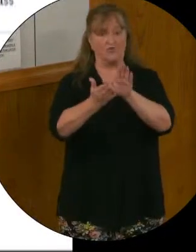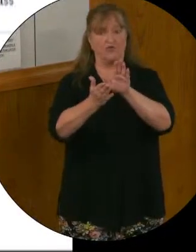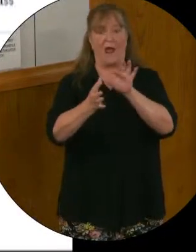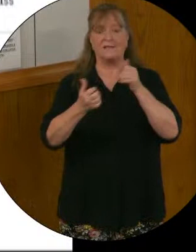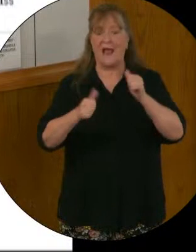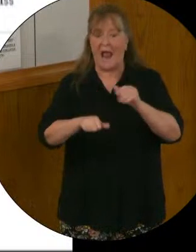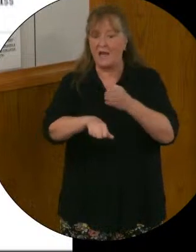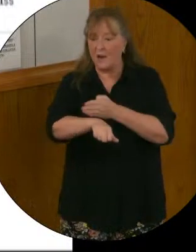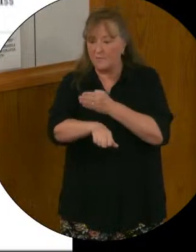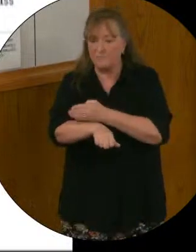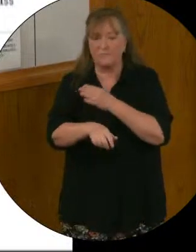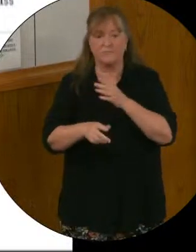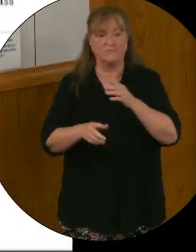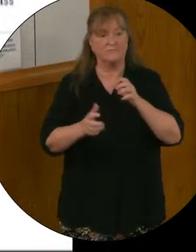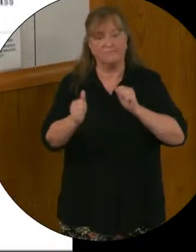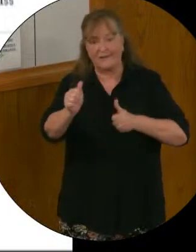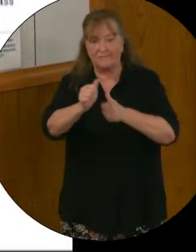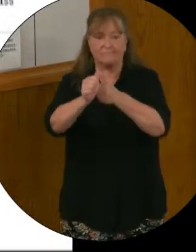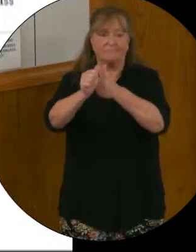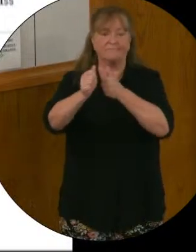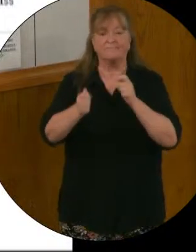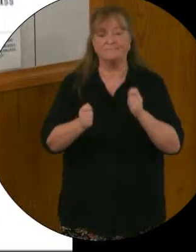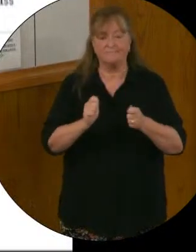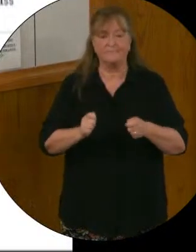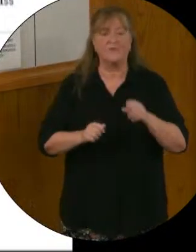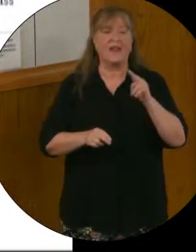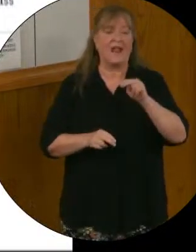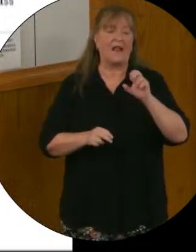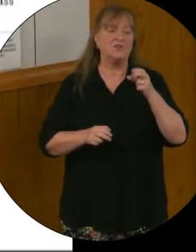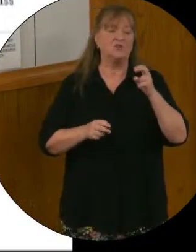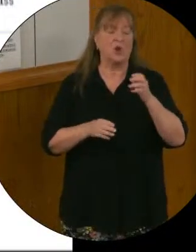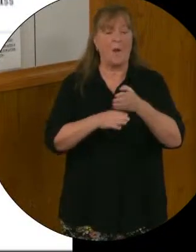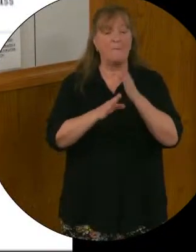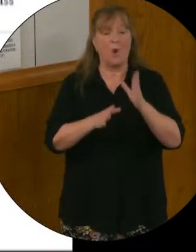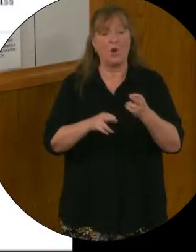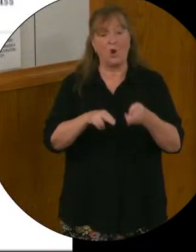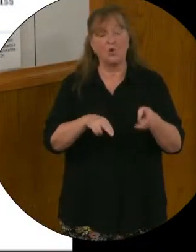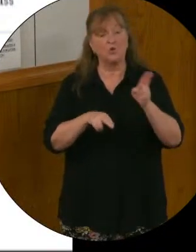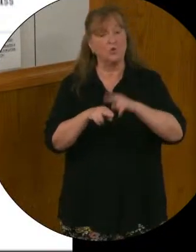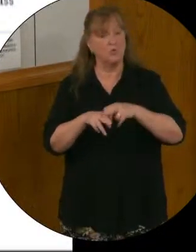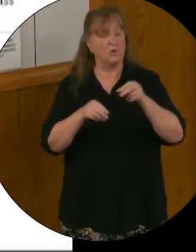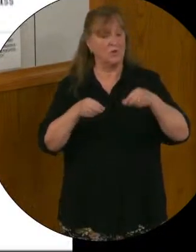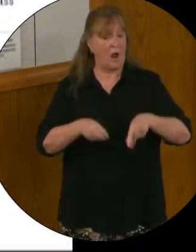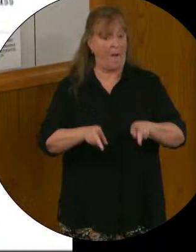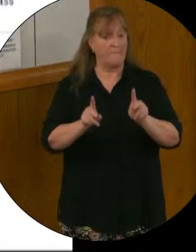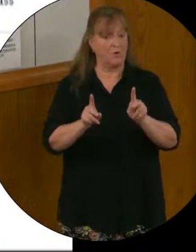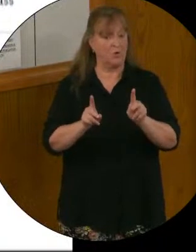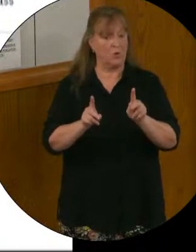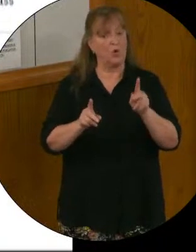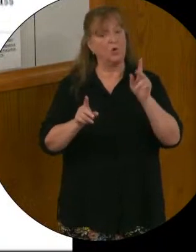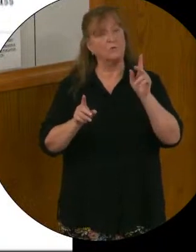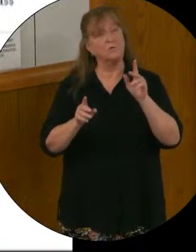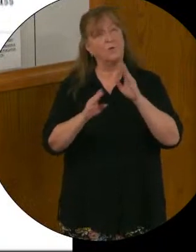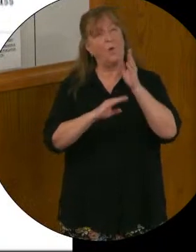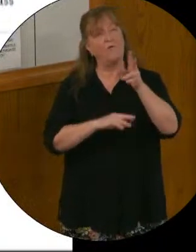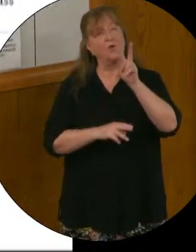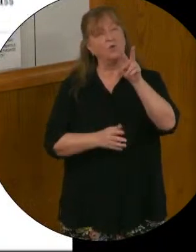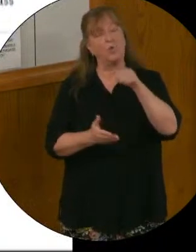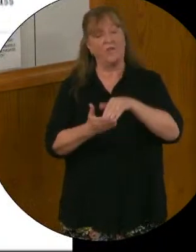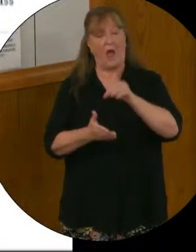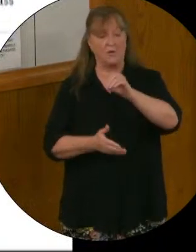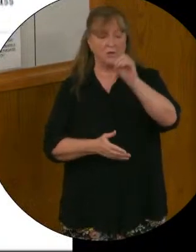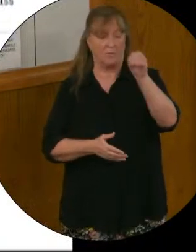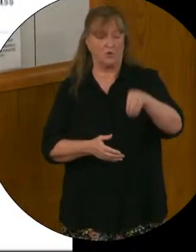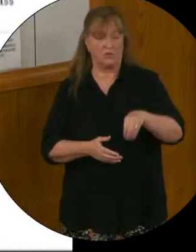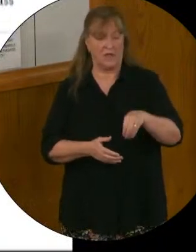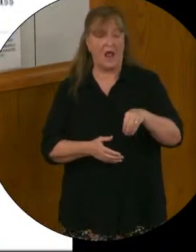needs. So again, thank you to our strong NG partners. We've increased dual enrollment opportunities by over 2,000%